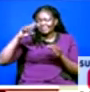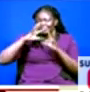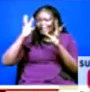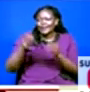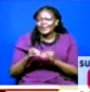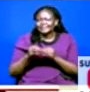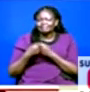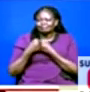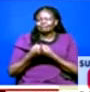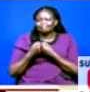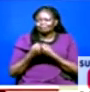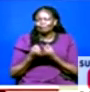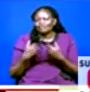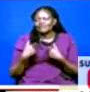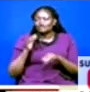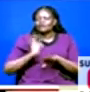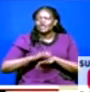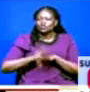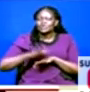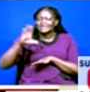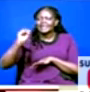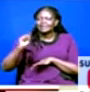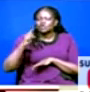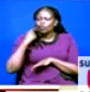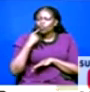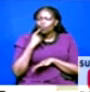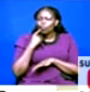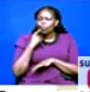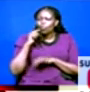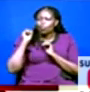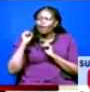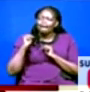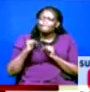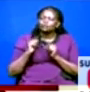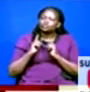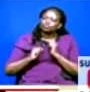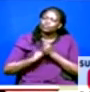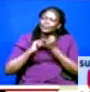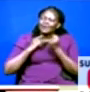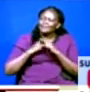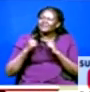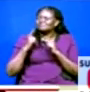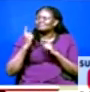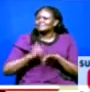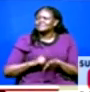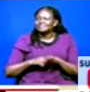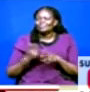constraints. We have had very good CSS who were able to go work with us, but at some level we would get